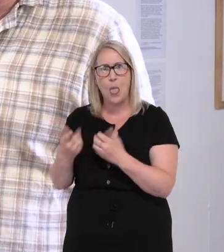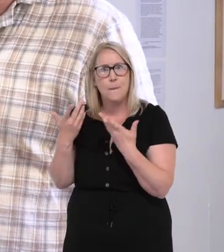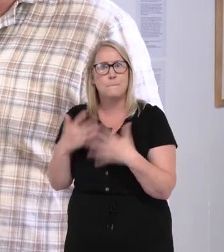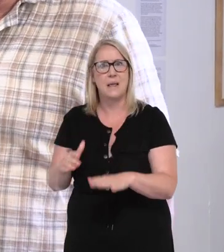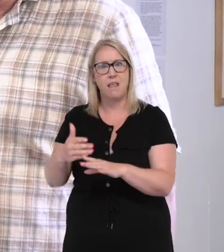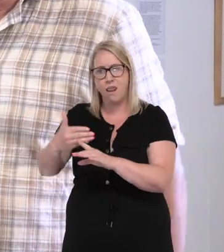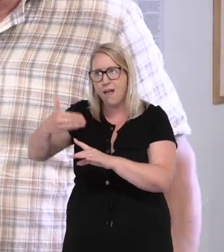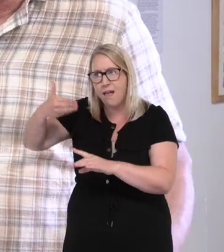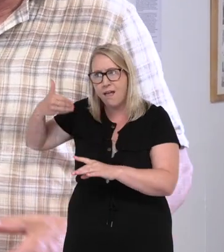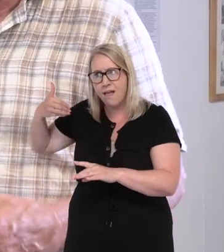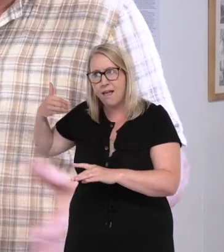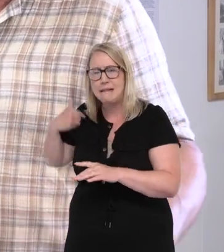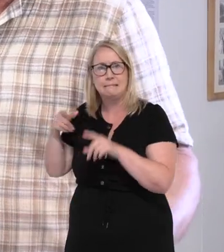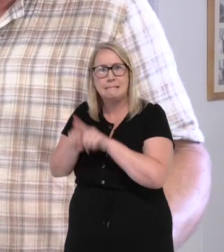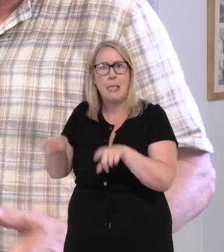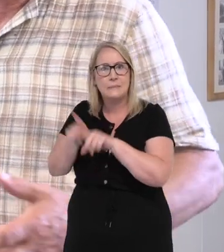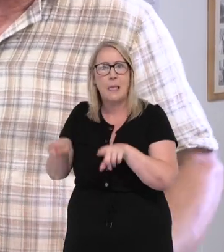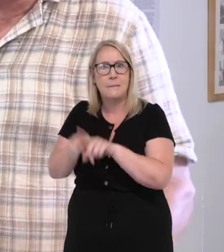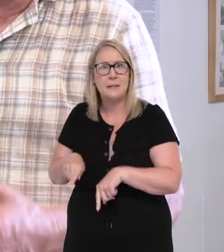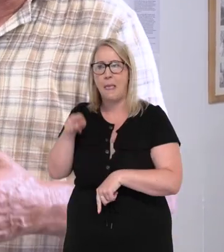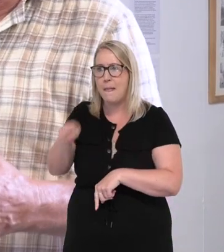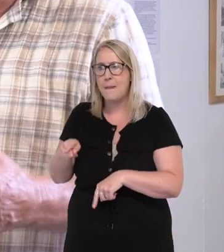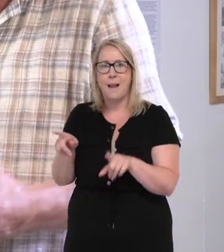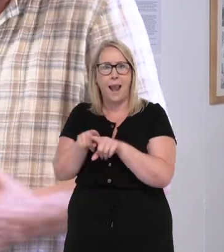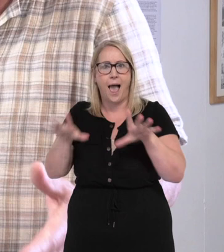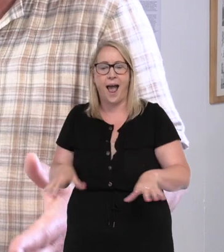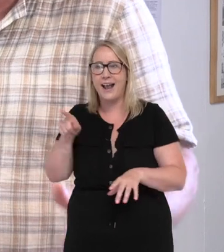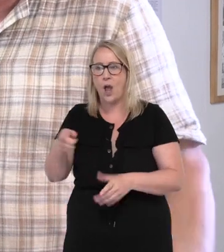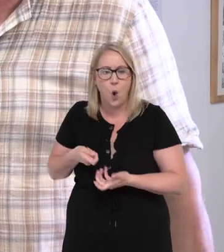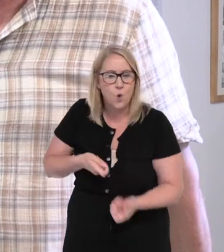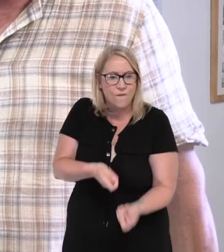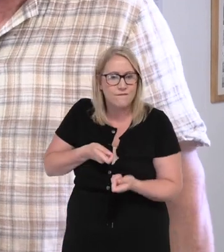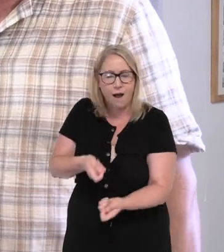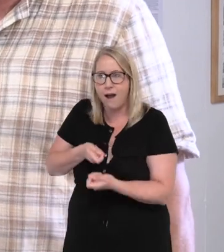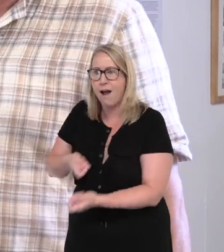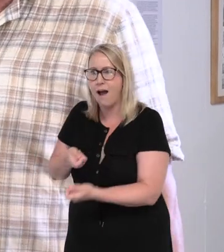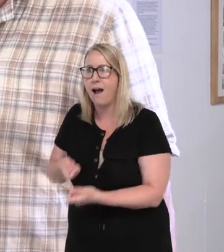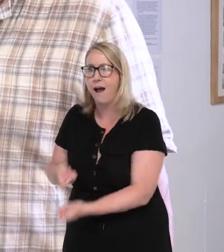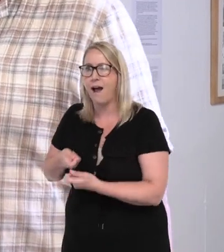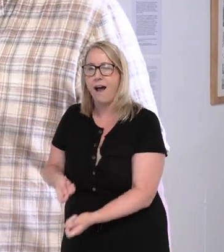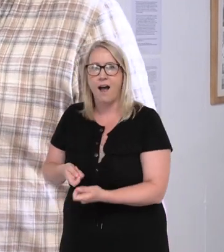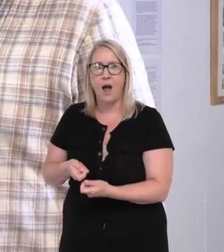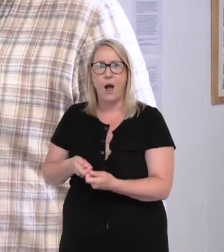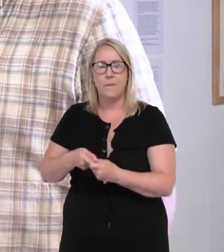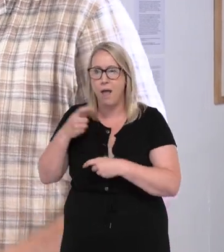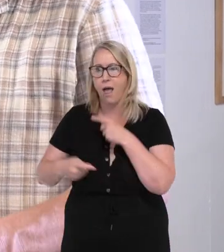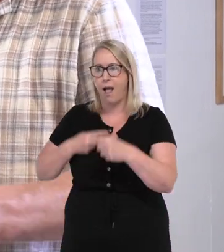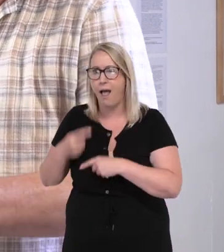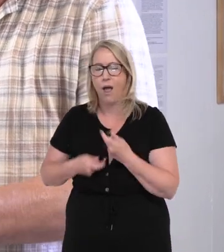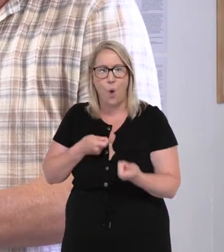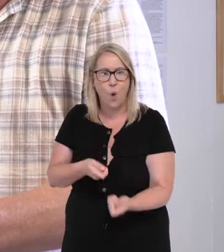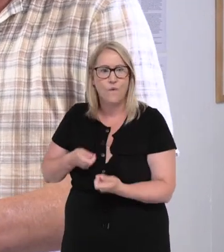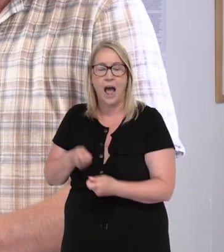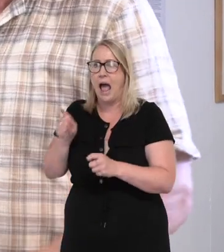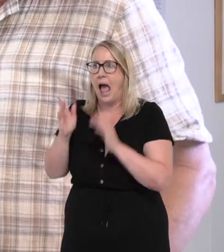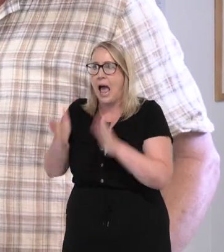to, if there was a Hoover, he'd Hoover it forever and get angry if he said, "That's enough Hoovering,